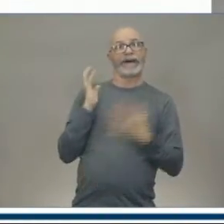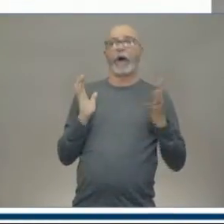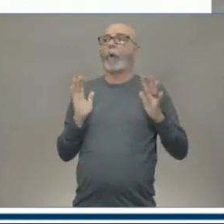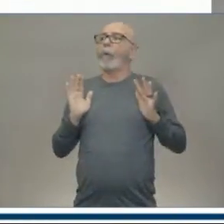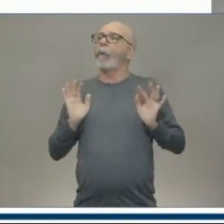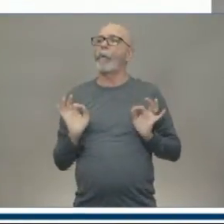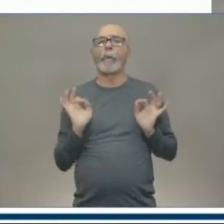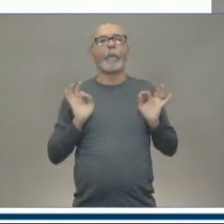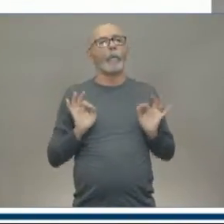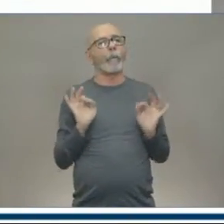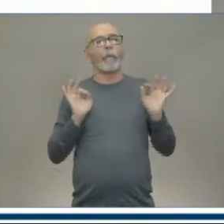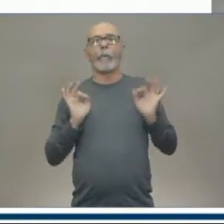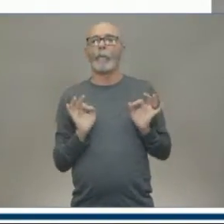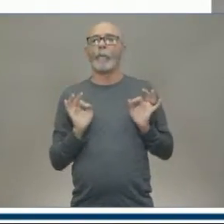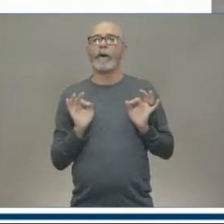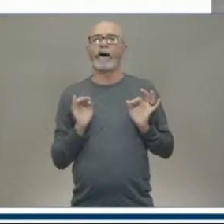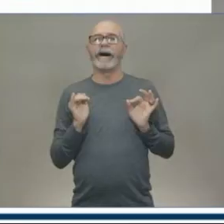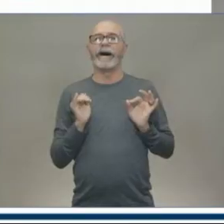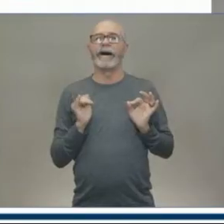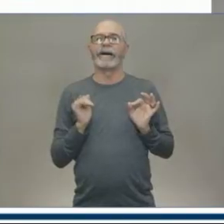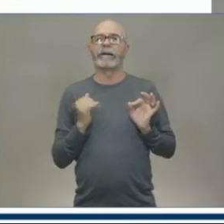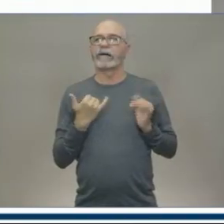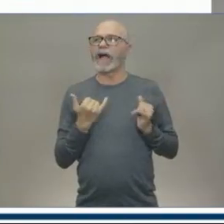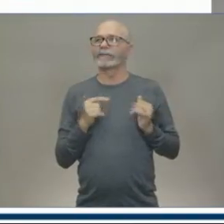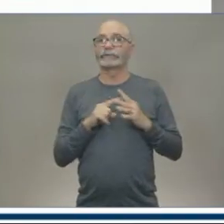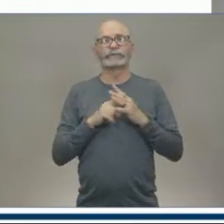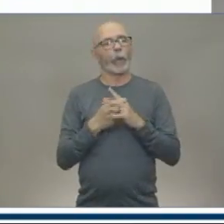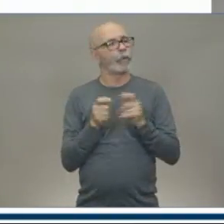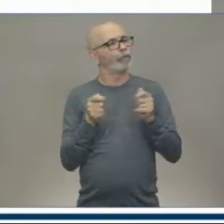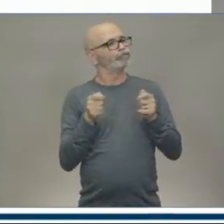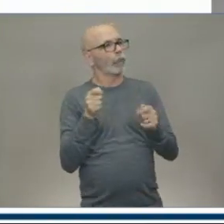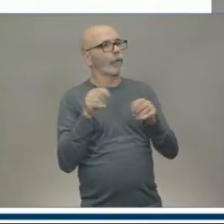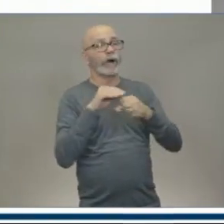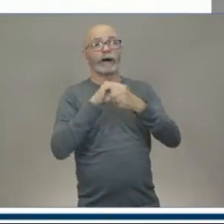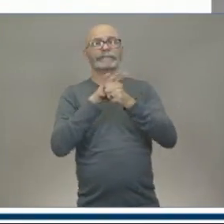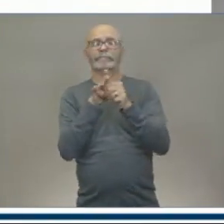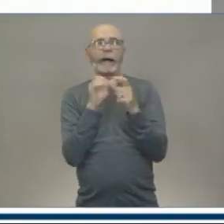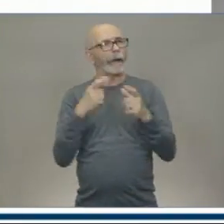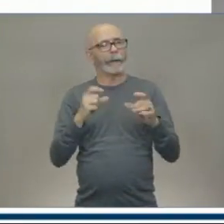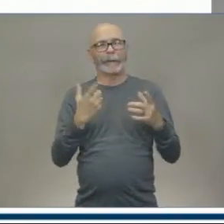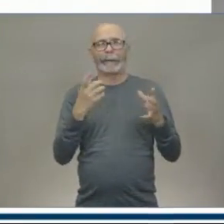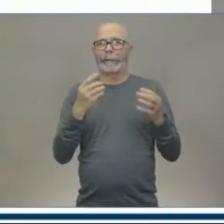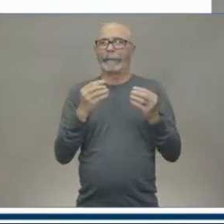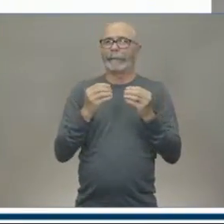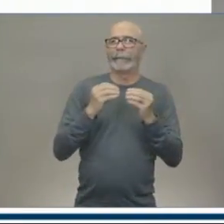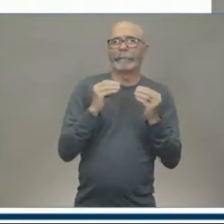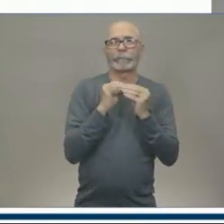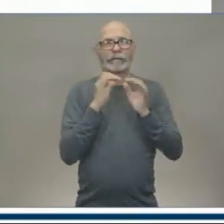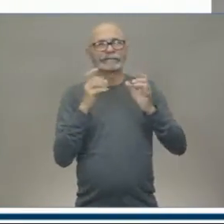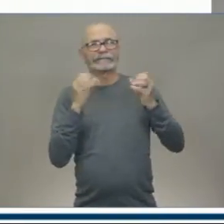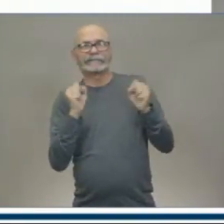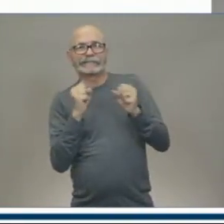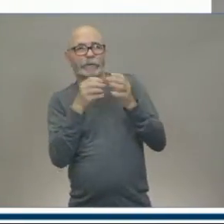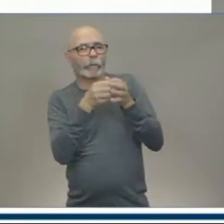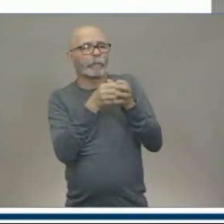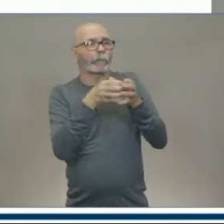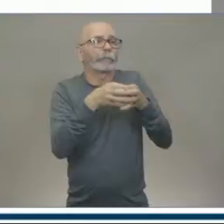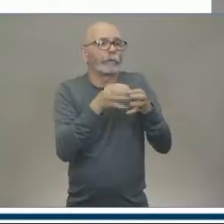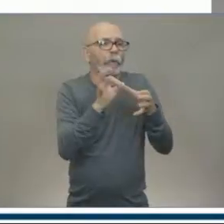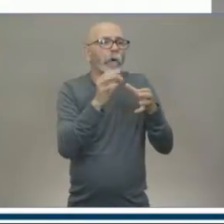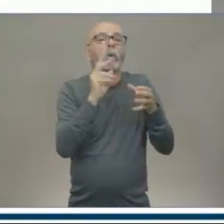say, oh, now we have COVID under control, we can have a little bit more social interaction, a little bit